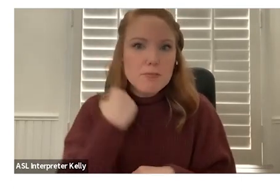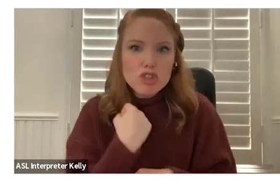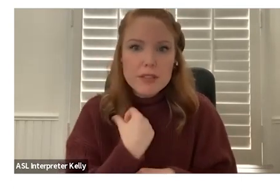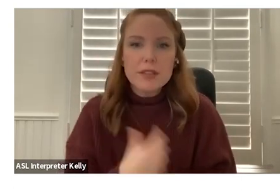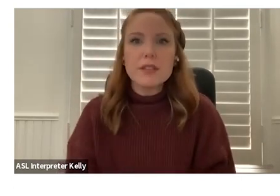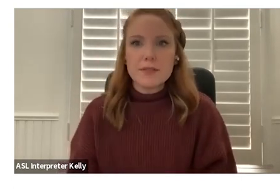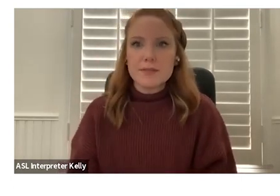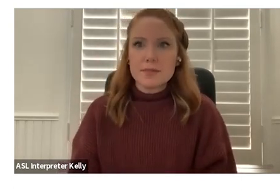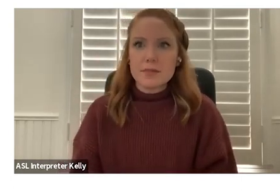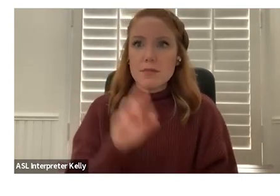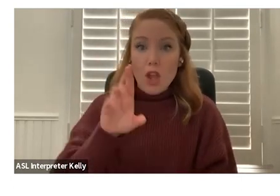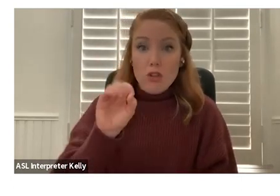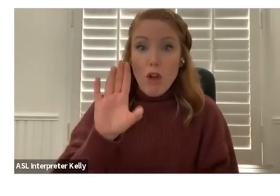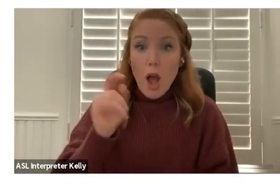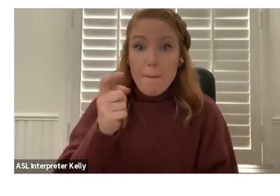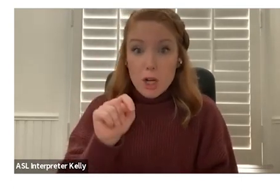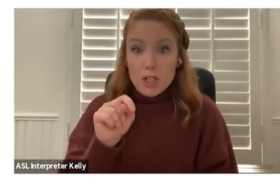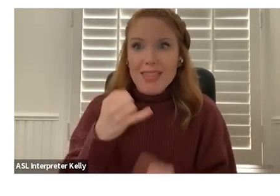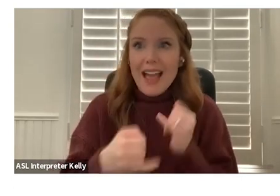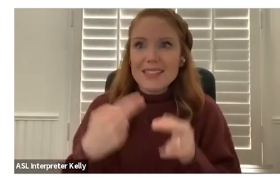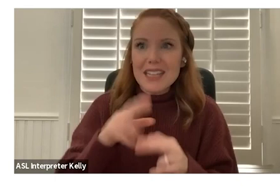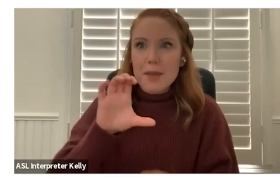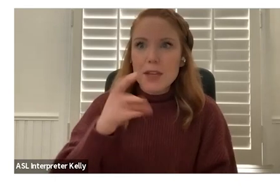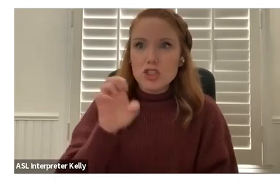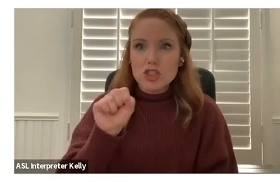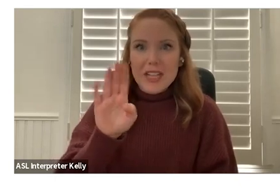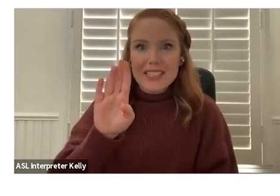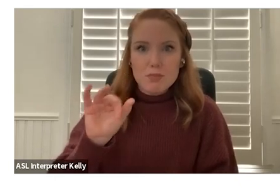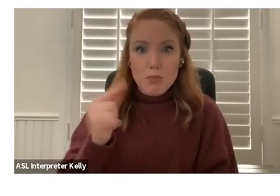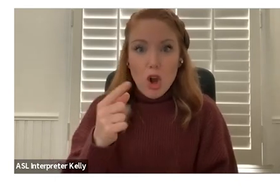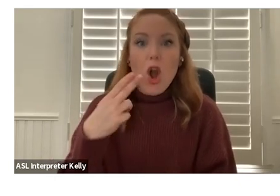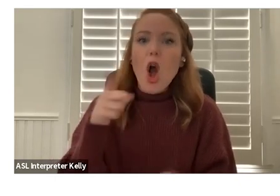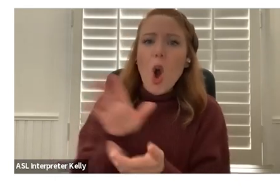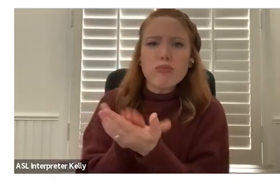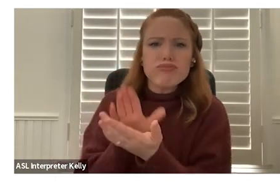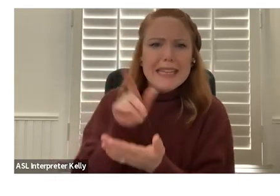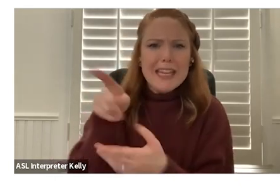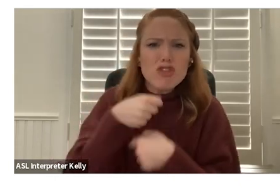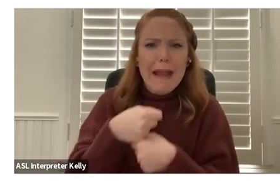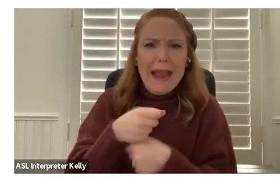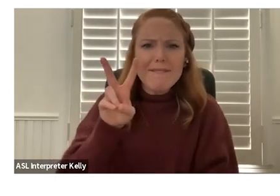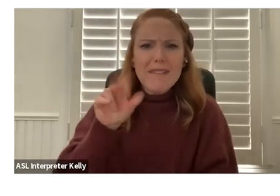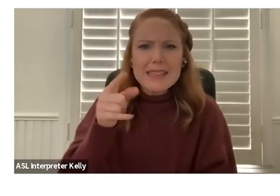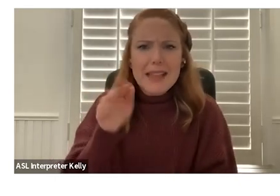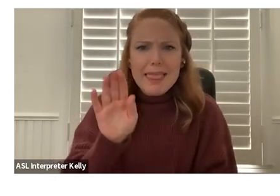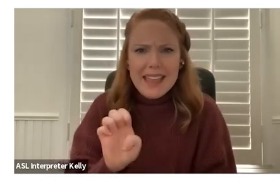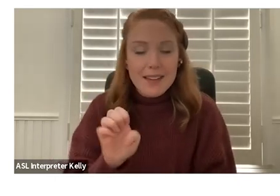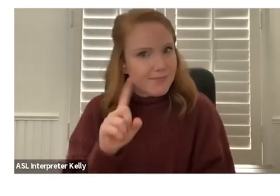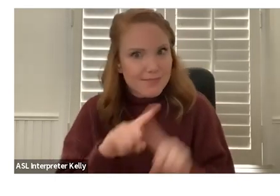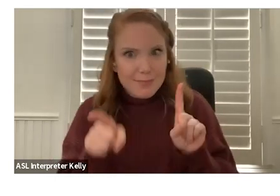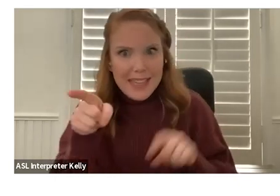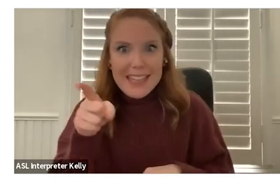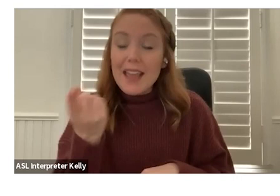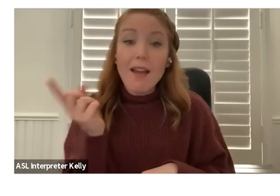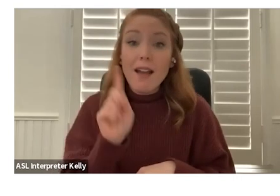communities, and it was expediting the healing process. So he refines it and creates patents the name Vaseline